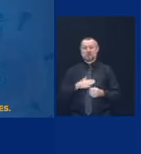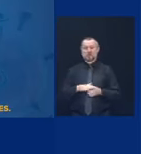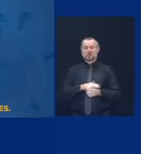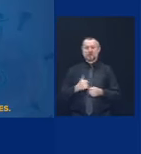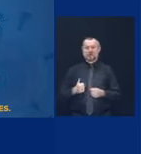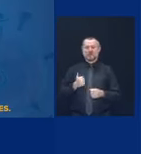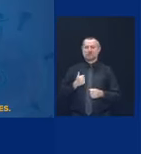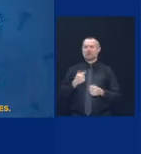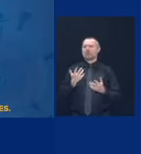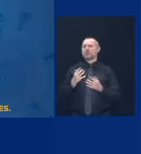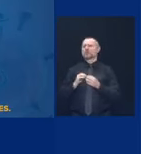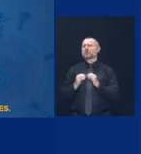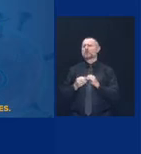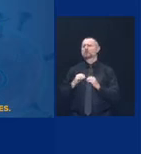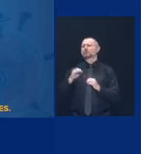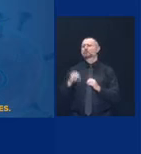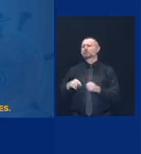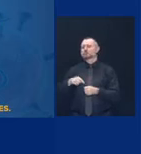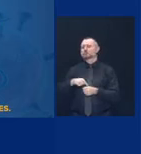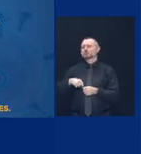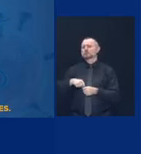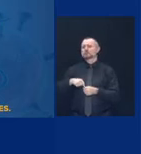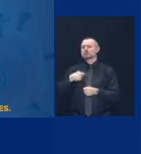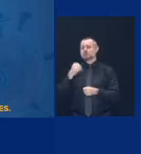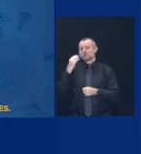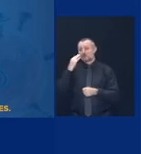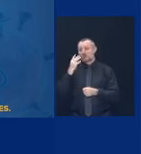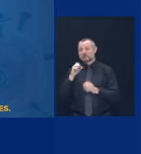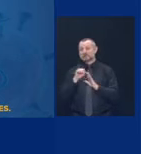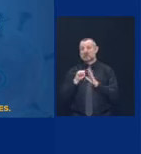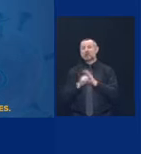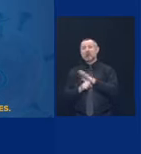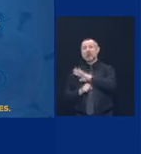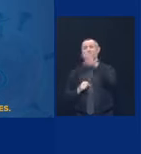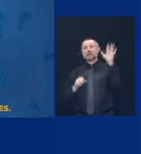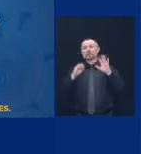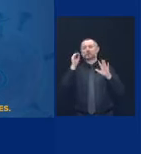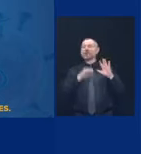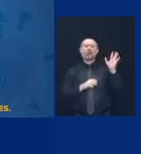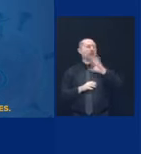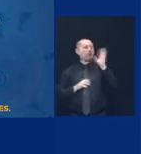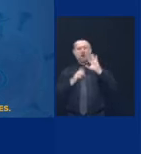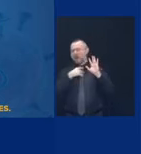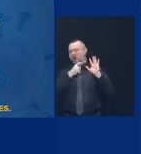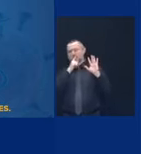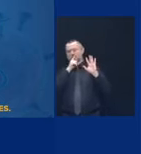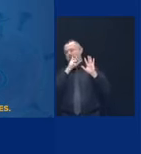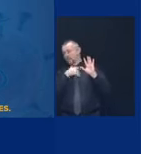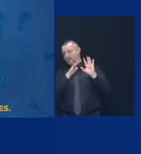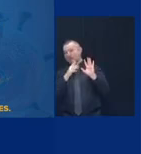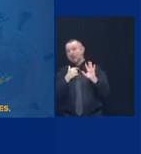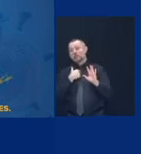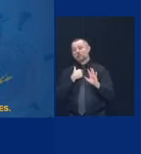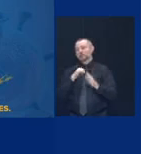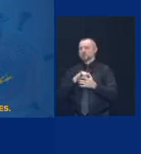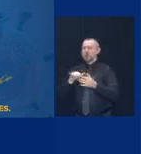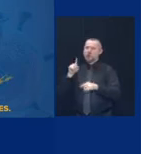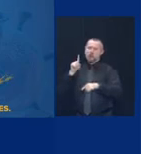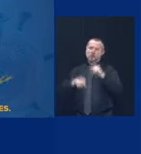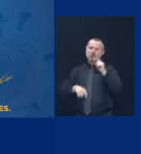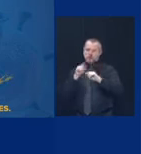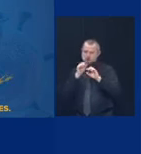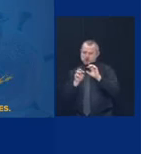rate? Not what is the state rate, because it's different across the state. What is